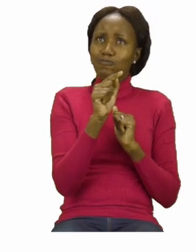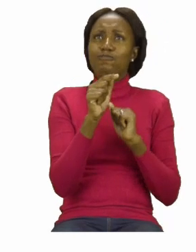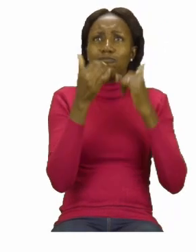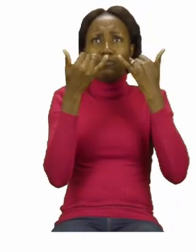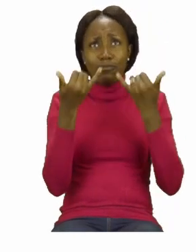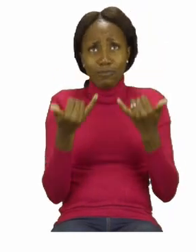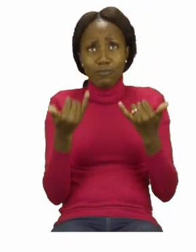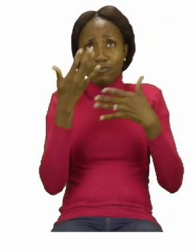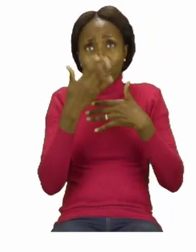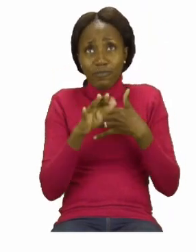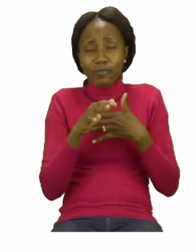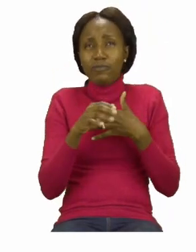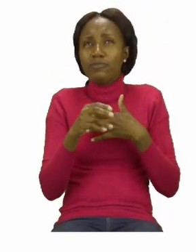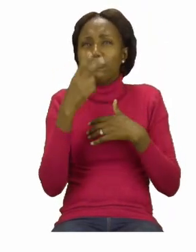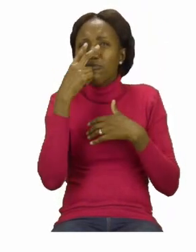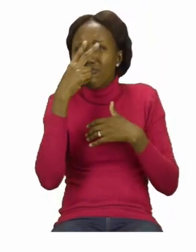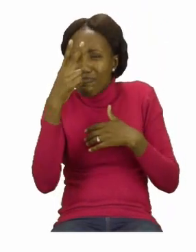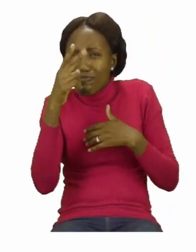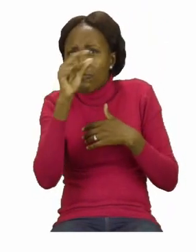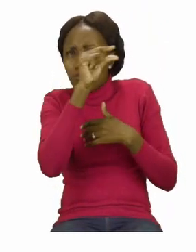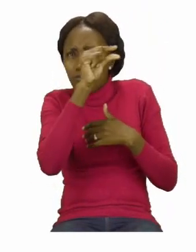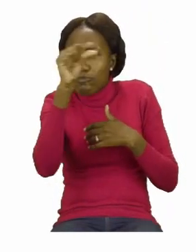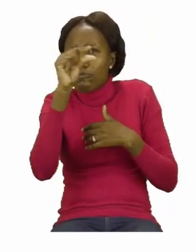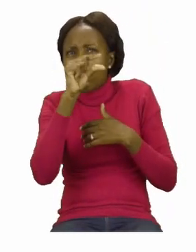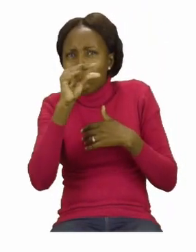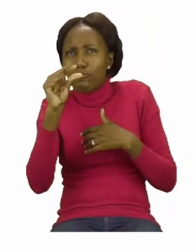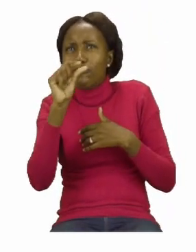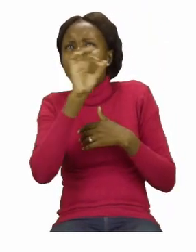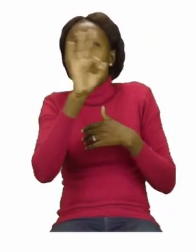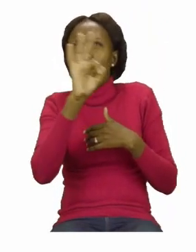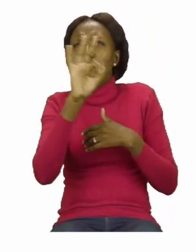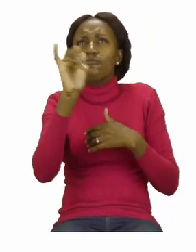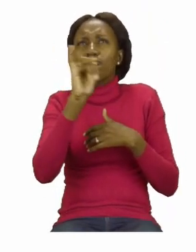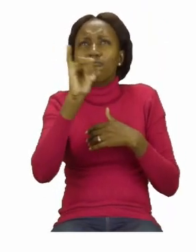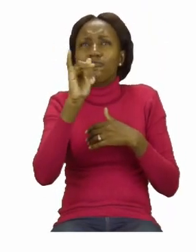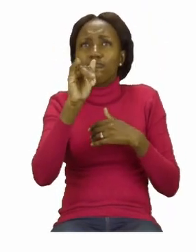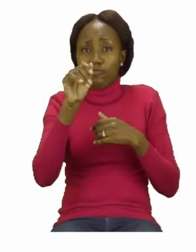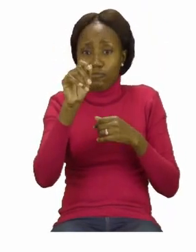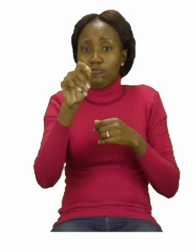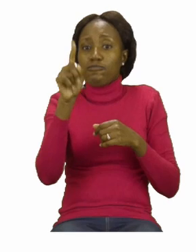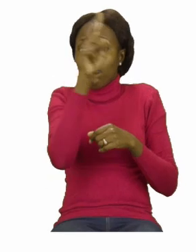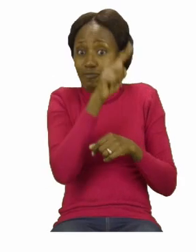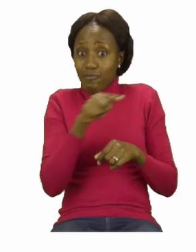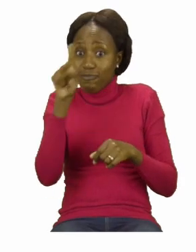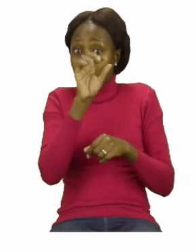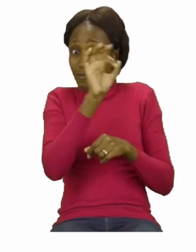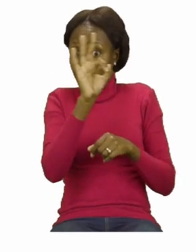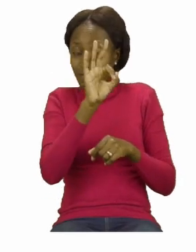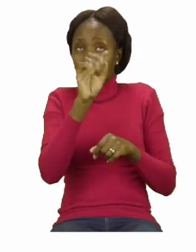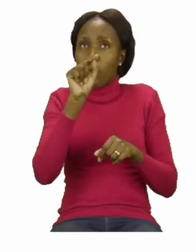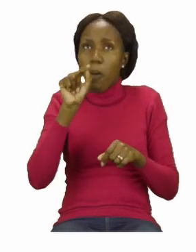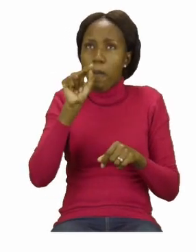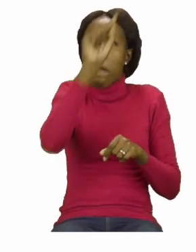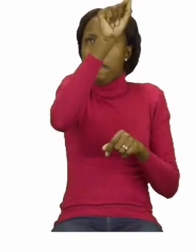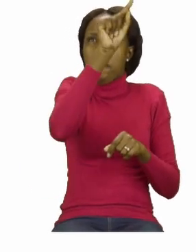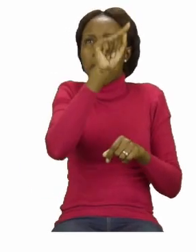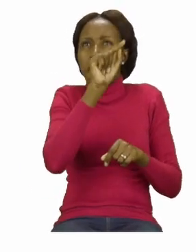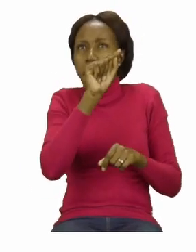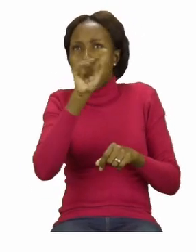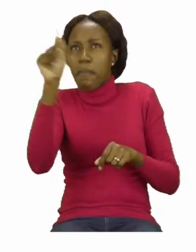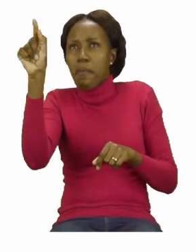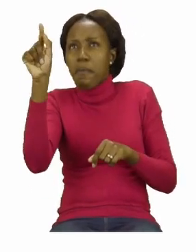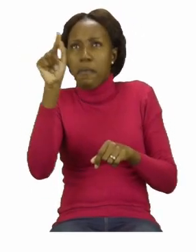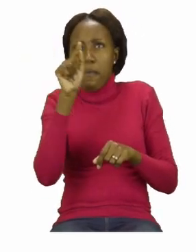have F in them. You're going to draw a line from the circle to the image, beginning with